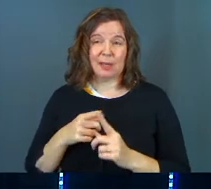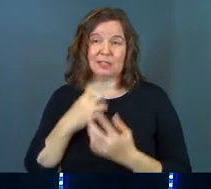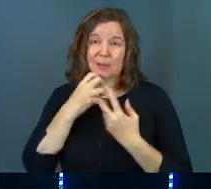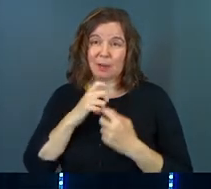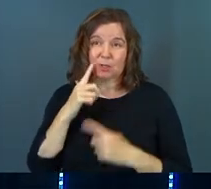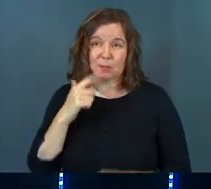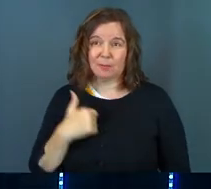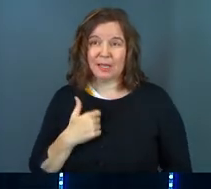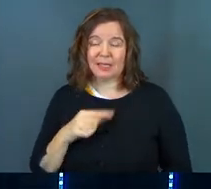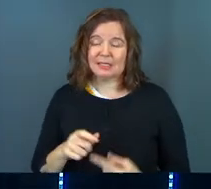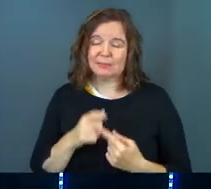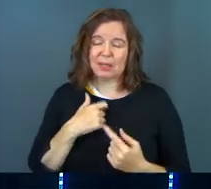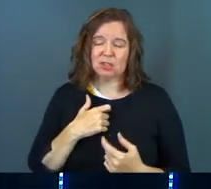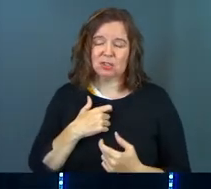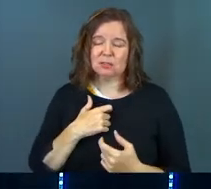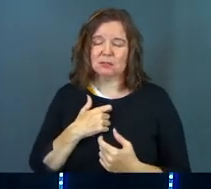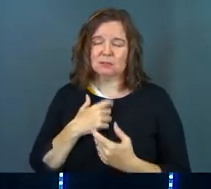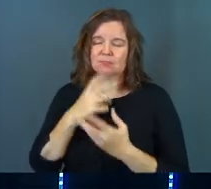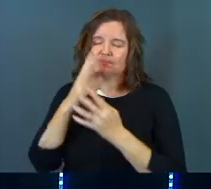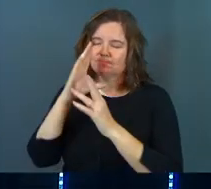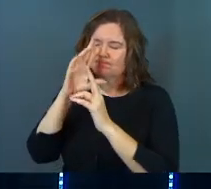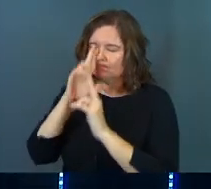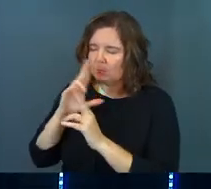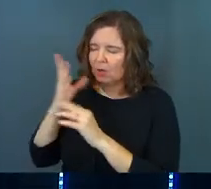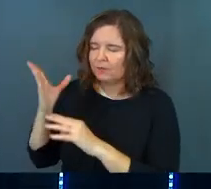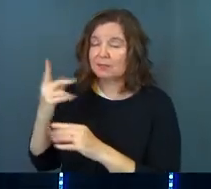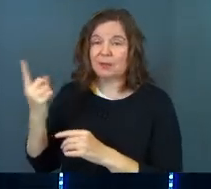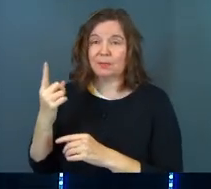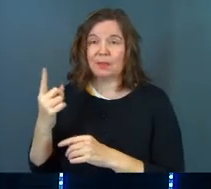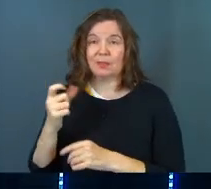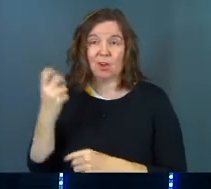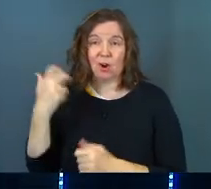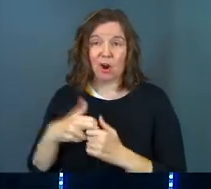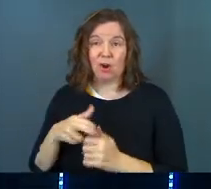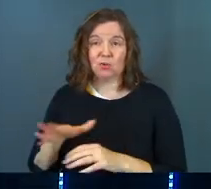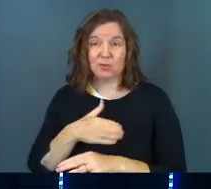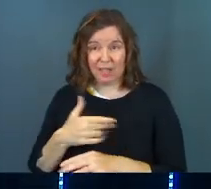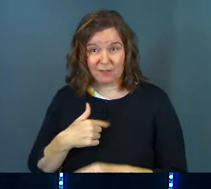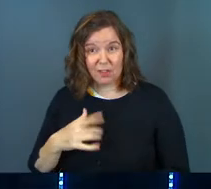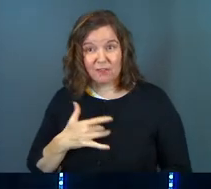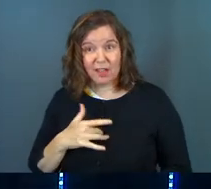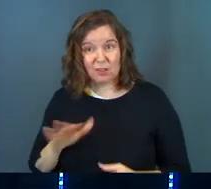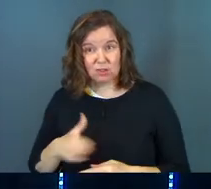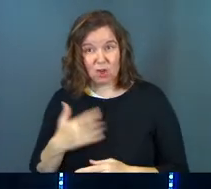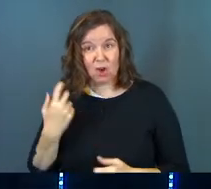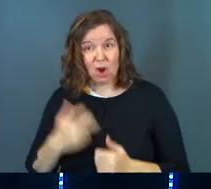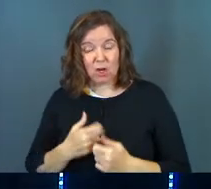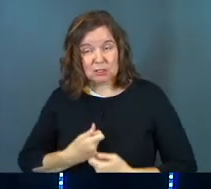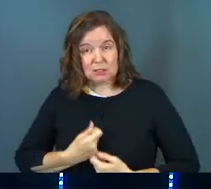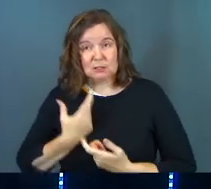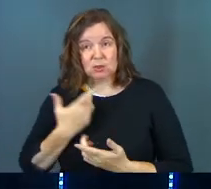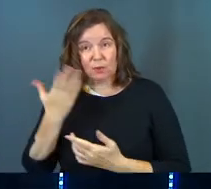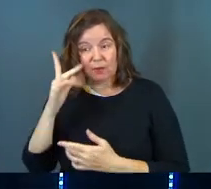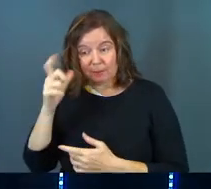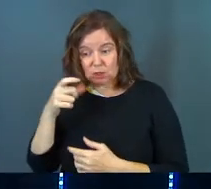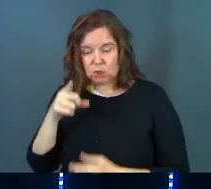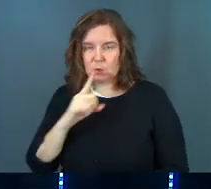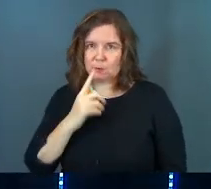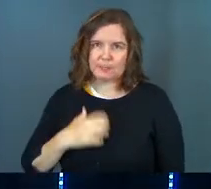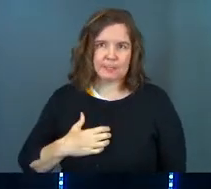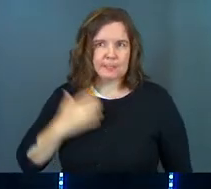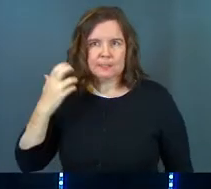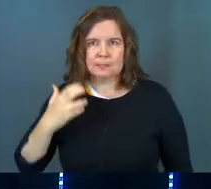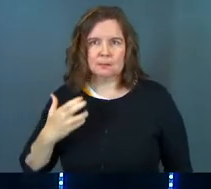especially precious to me and especially adoring of him, sometimes they're hard to sing. Have you ever found a song hard to sing to the Father because you